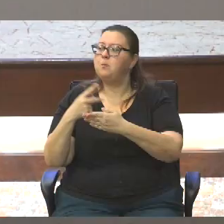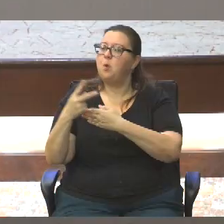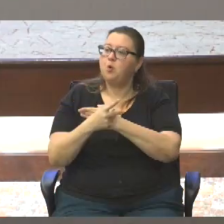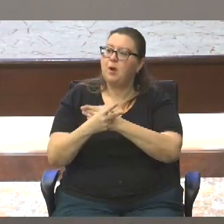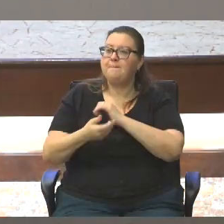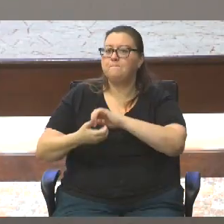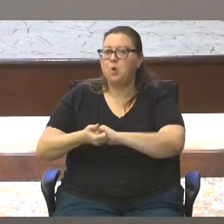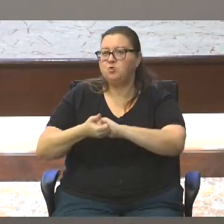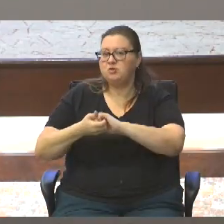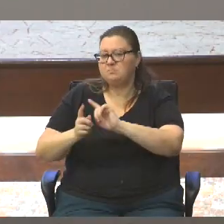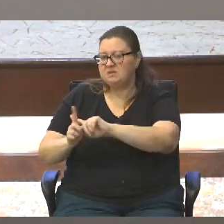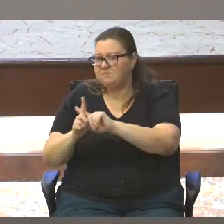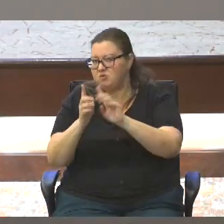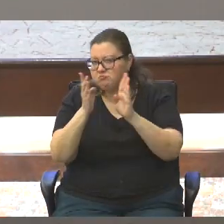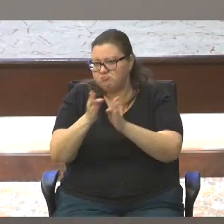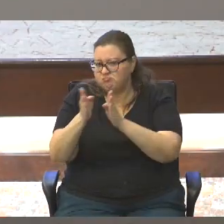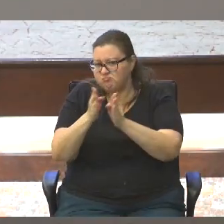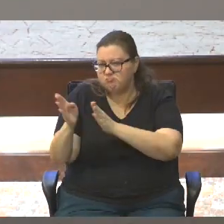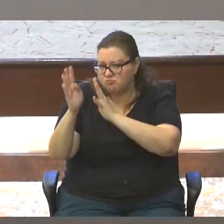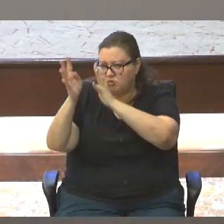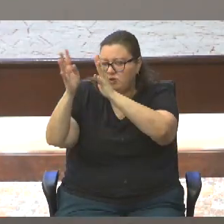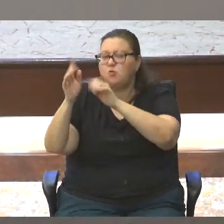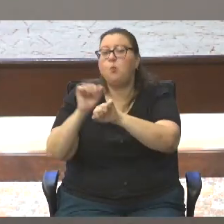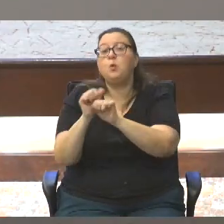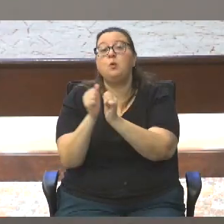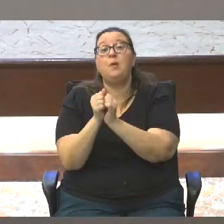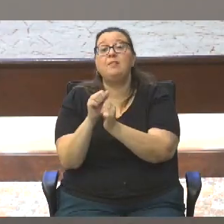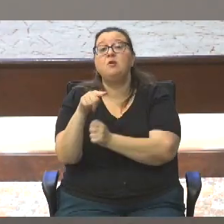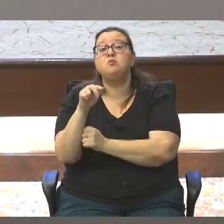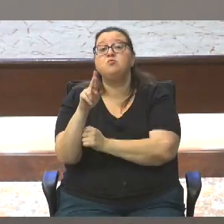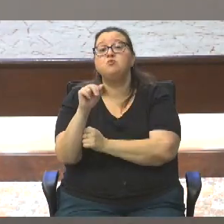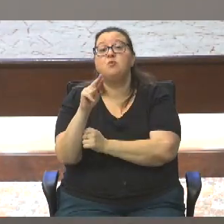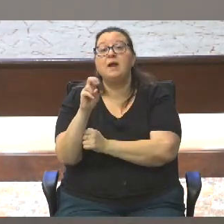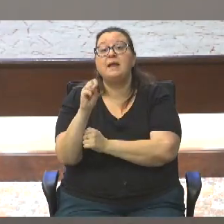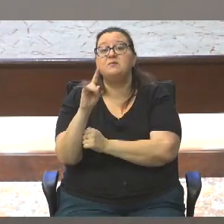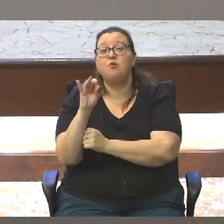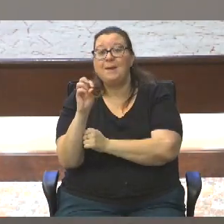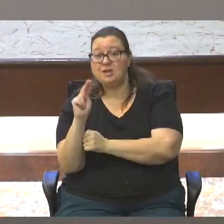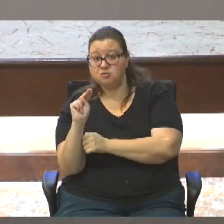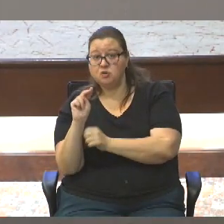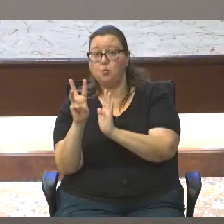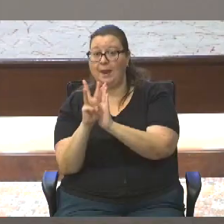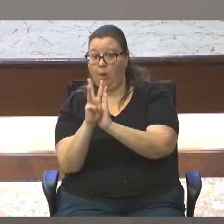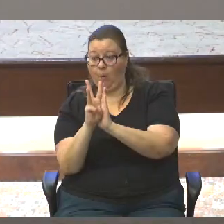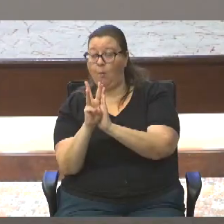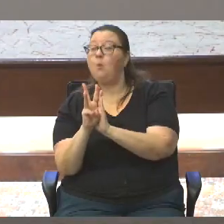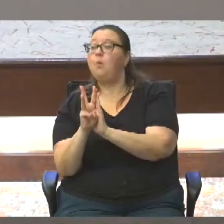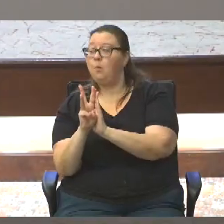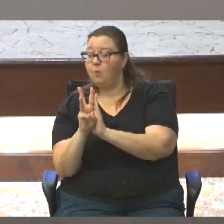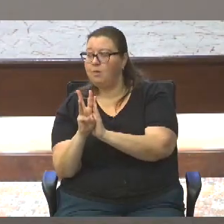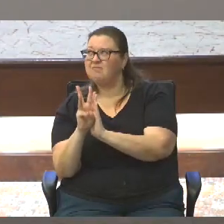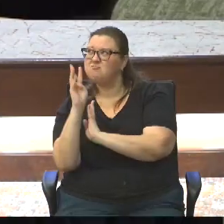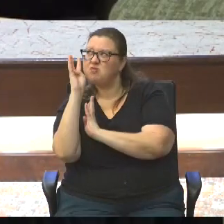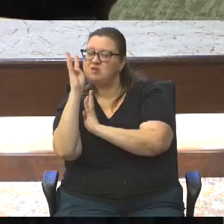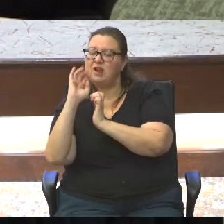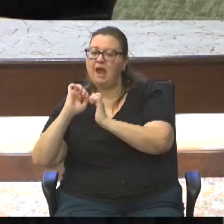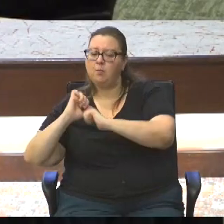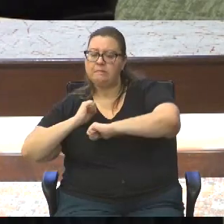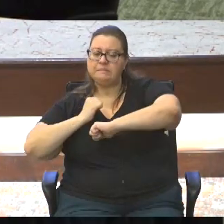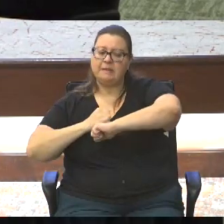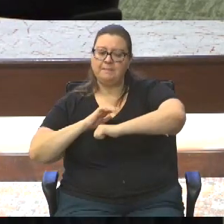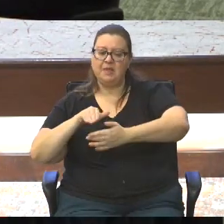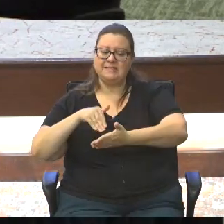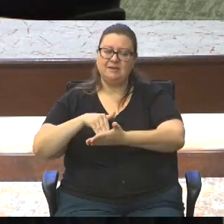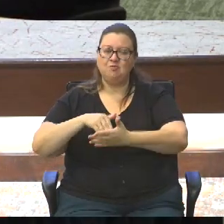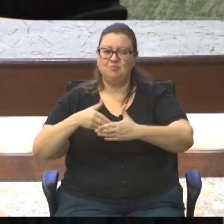partnership strategy. We've been working with Transformation Waco on this strategy to activate the center. I'm